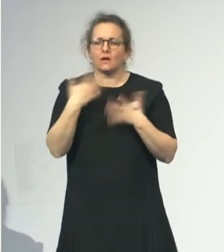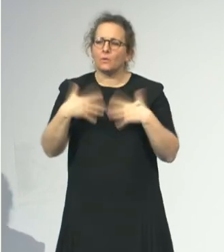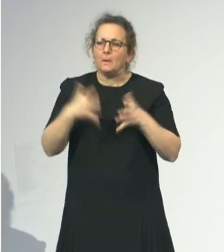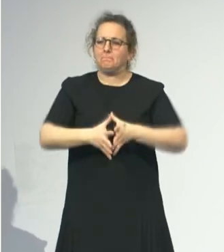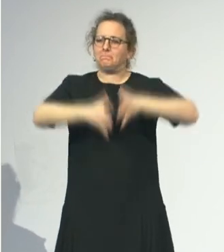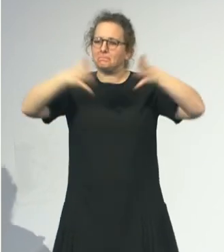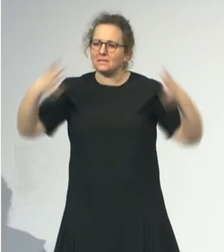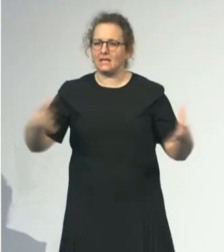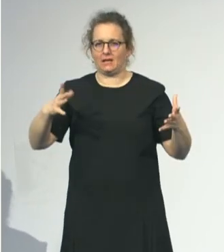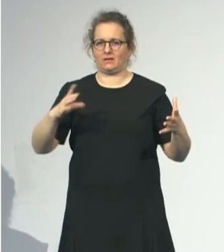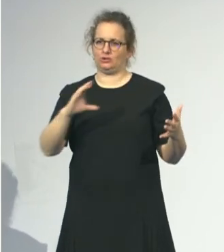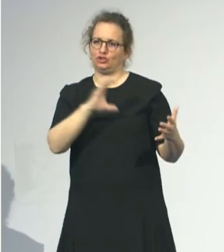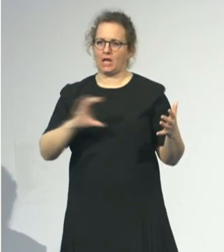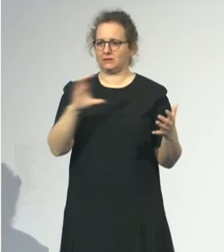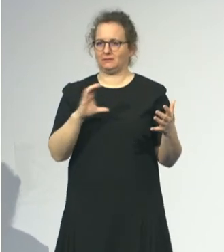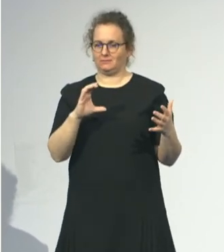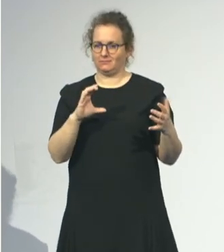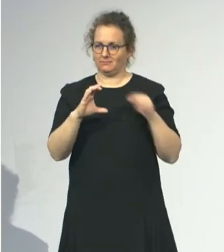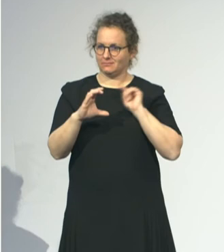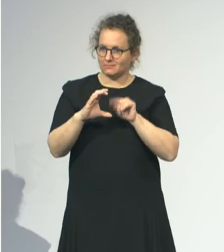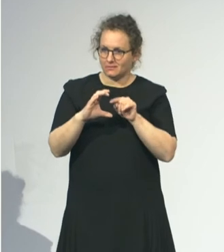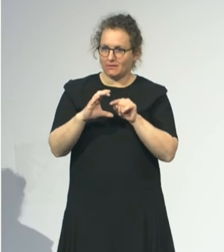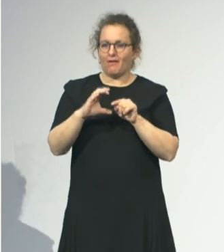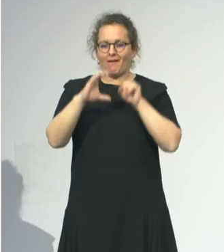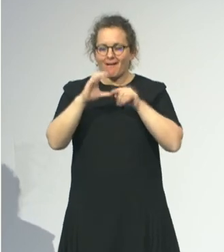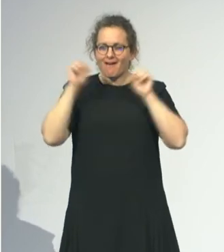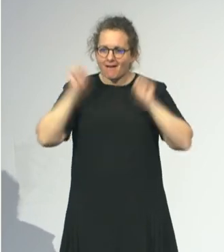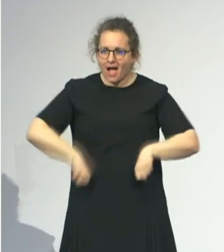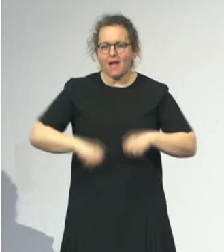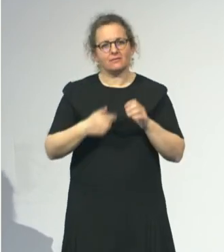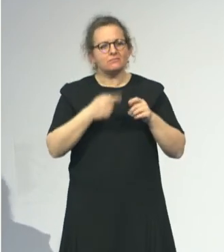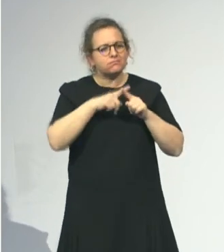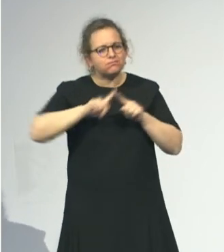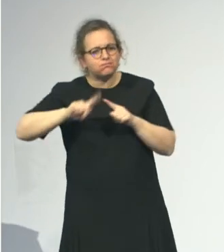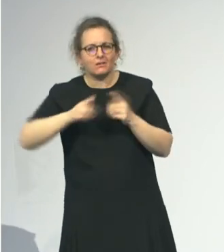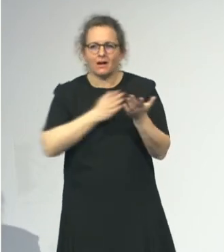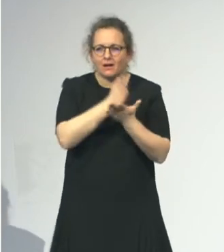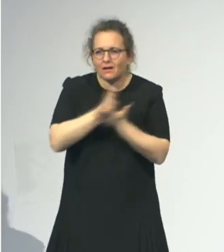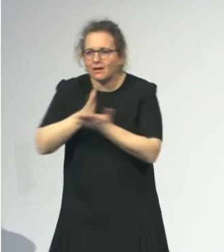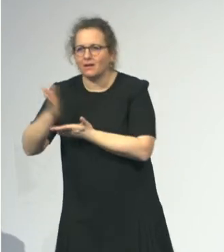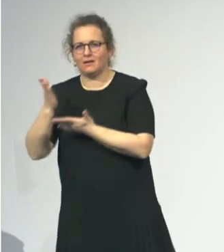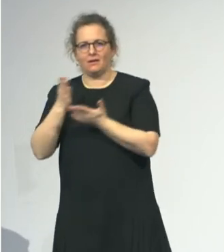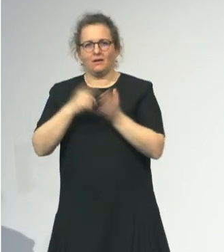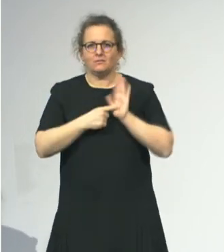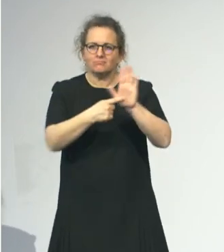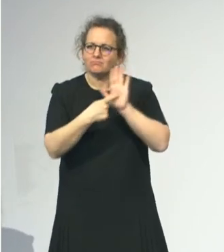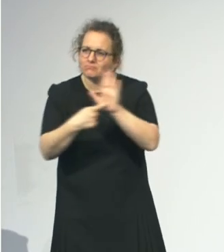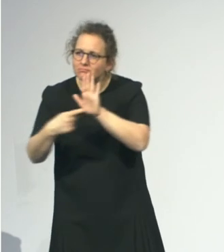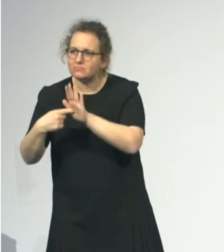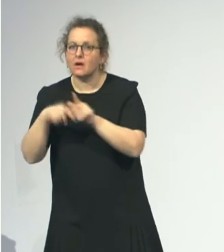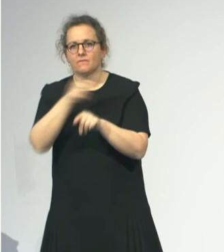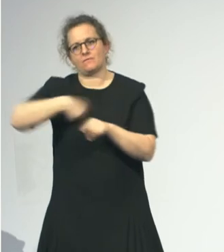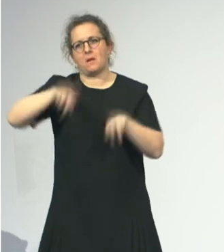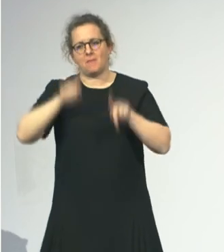accountability of myself. Have I been able to accomplish my guidelines, and have